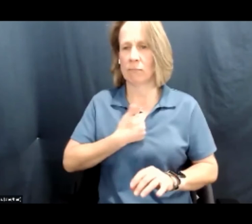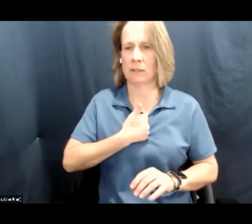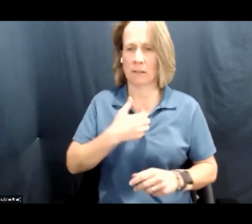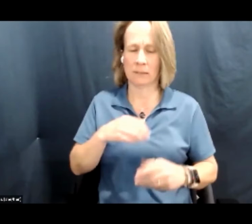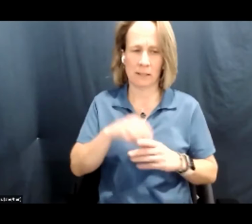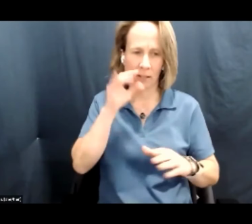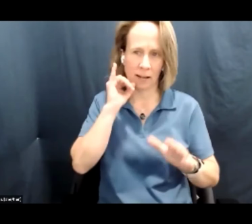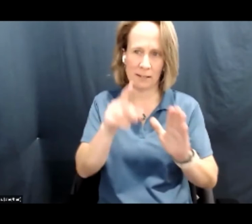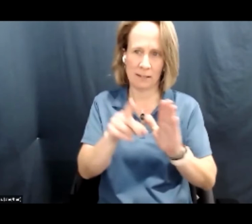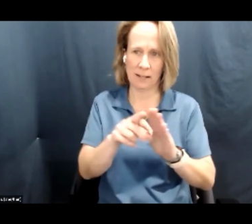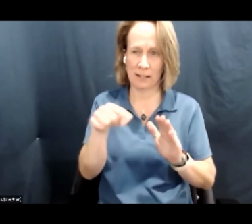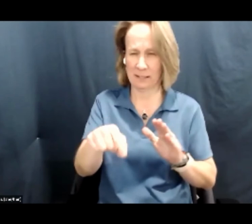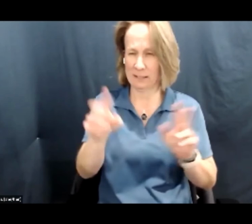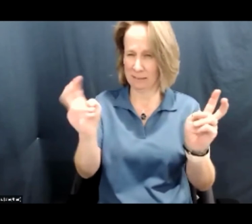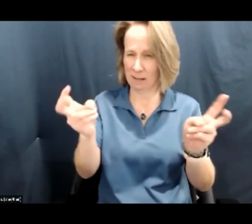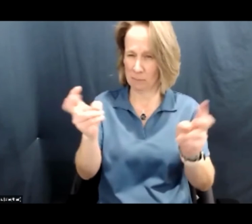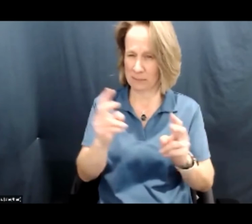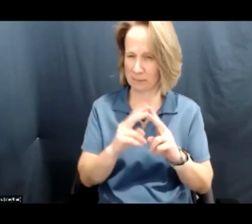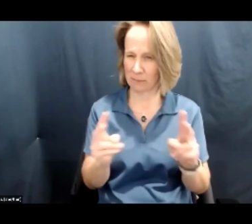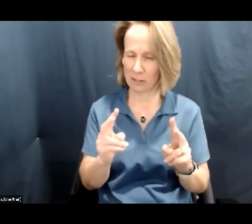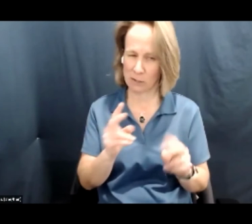very personal to our identities.